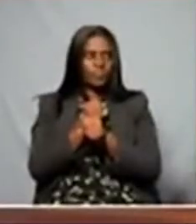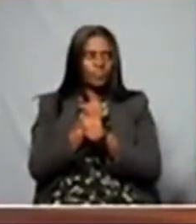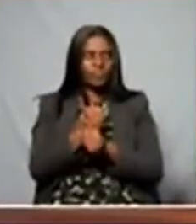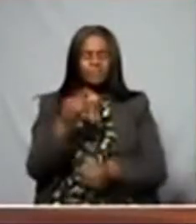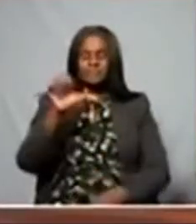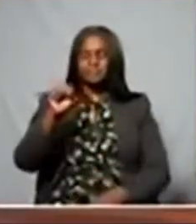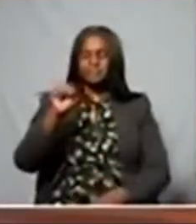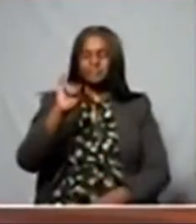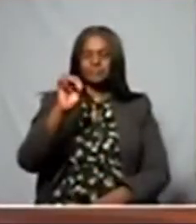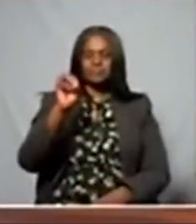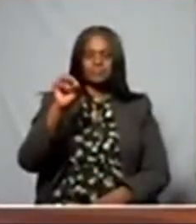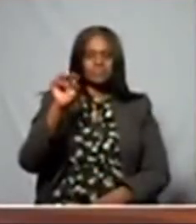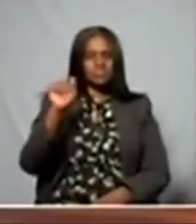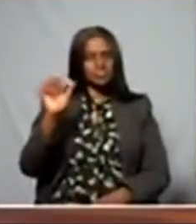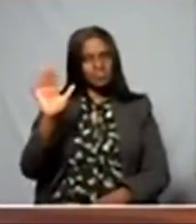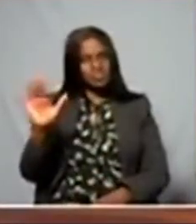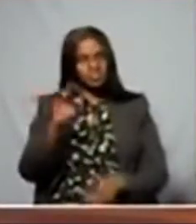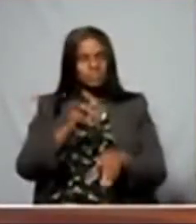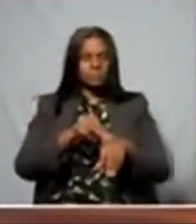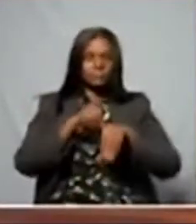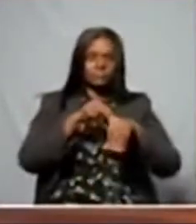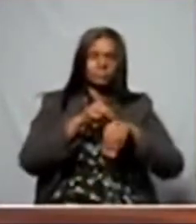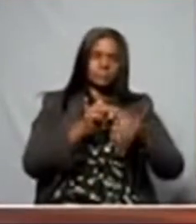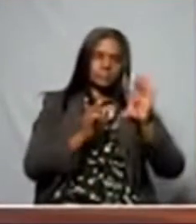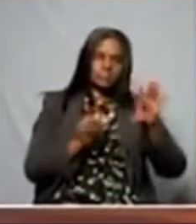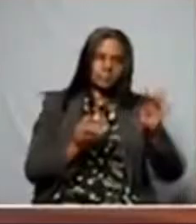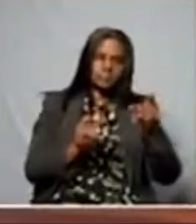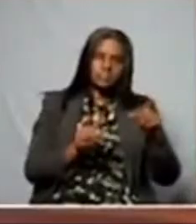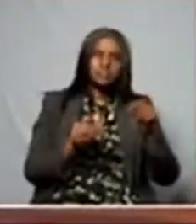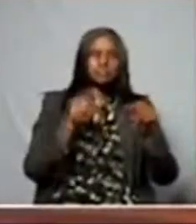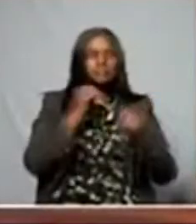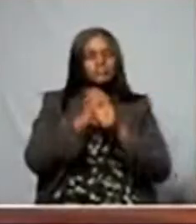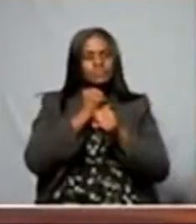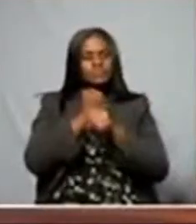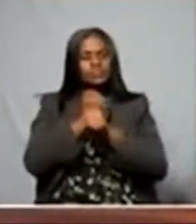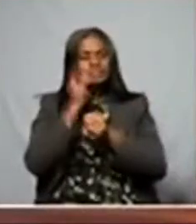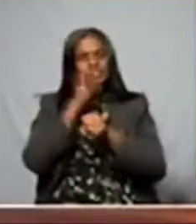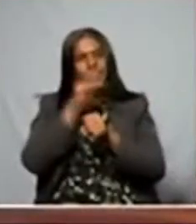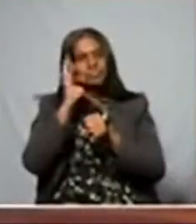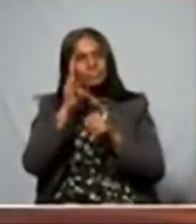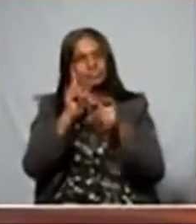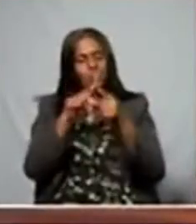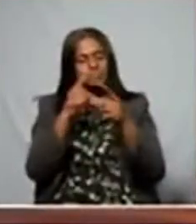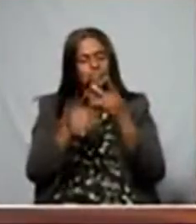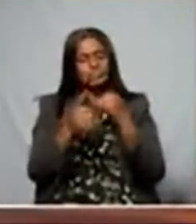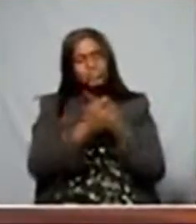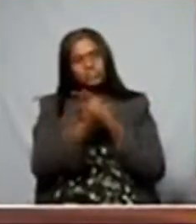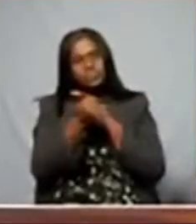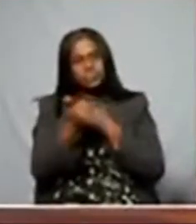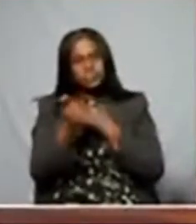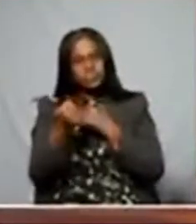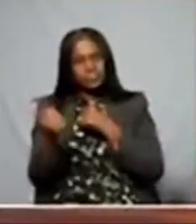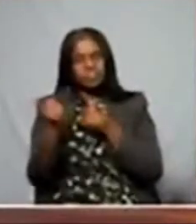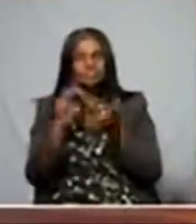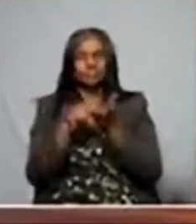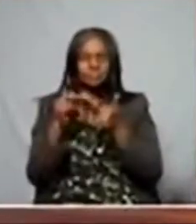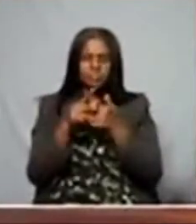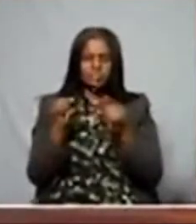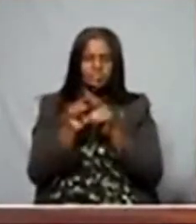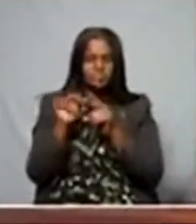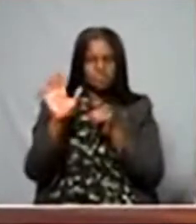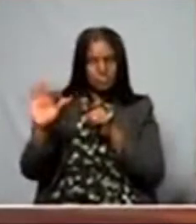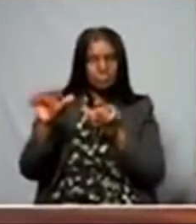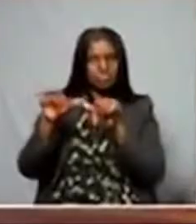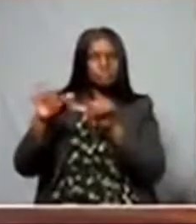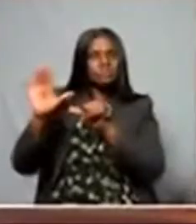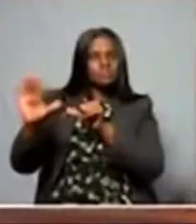Sioma there, Mongo, are done. However, other programs are also still